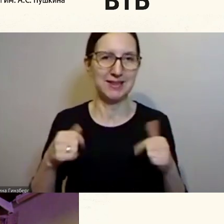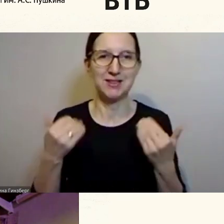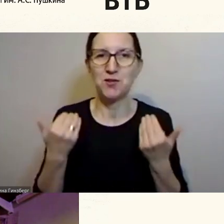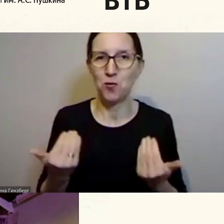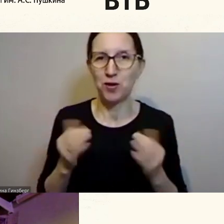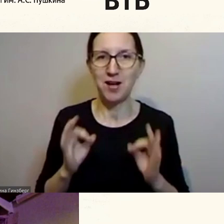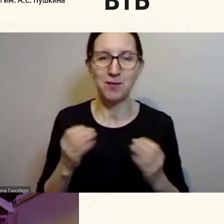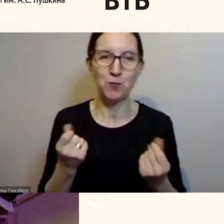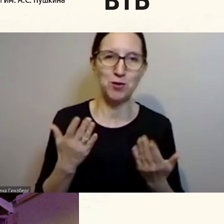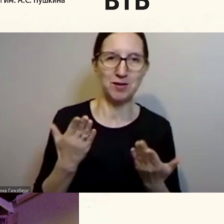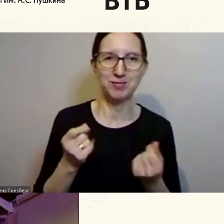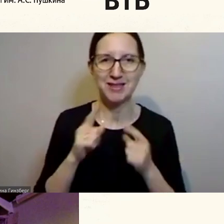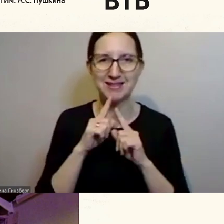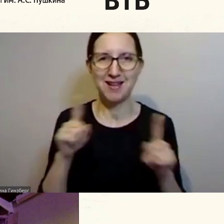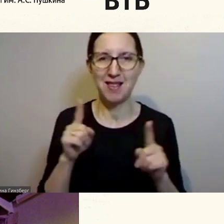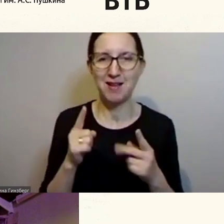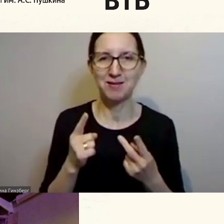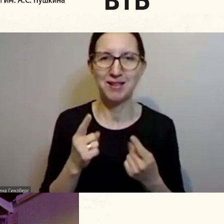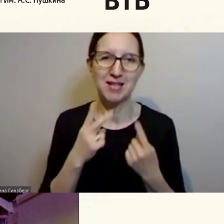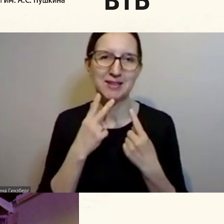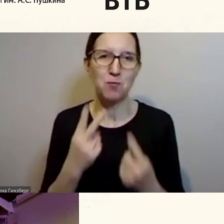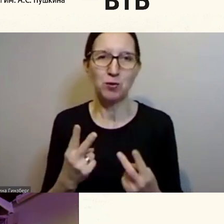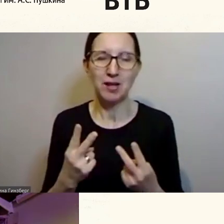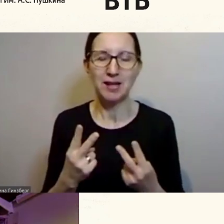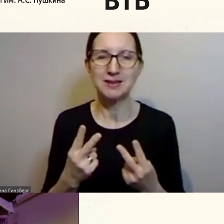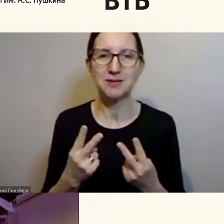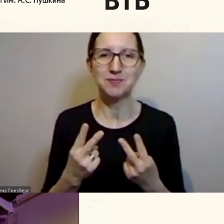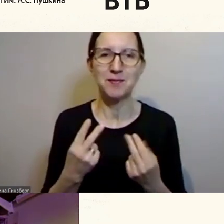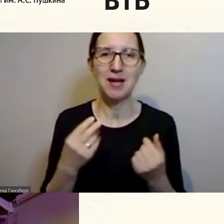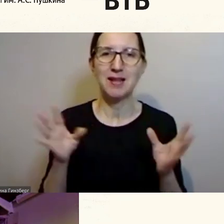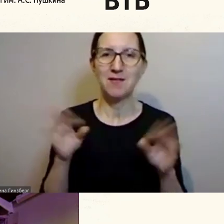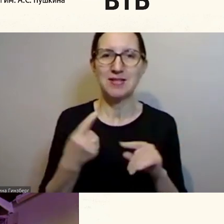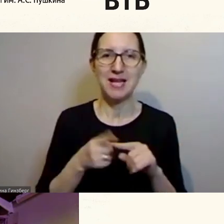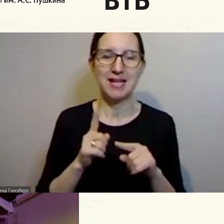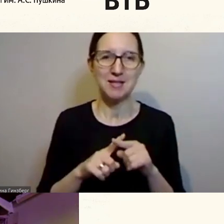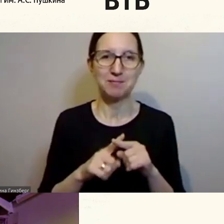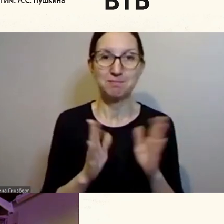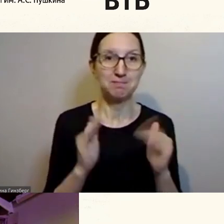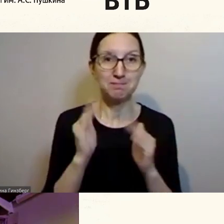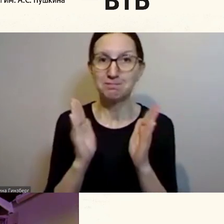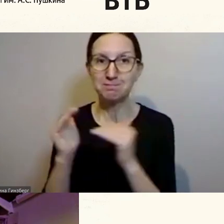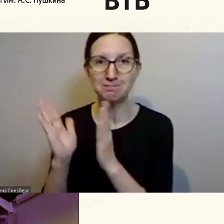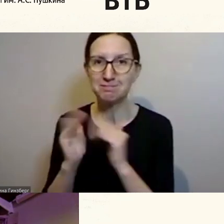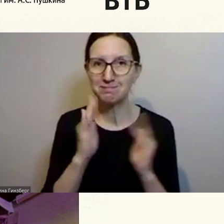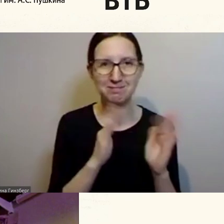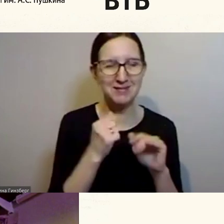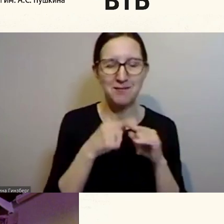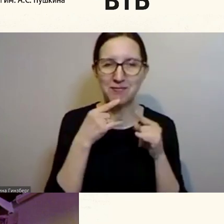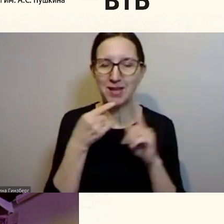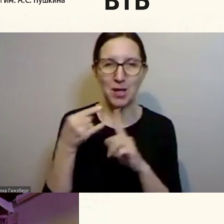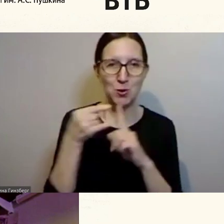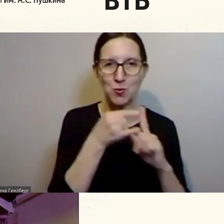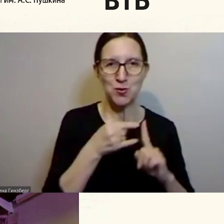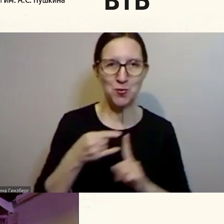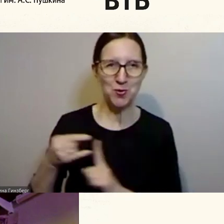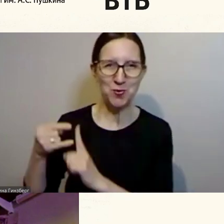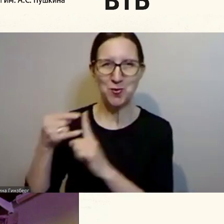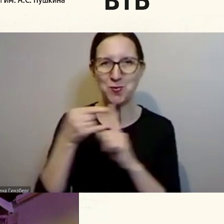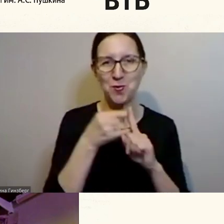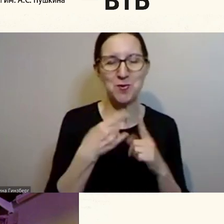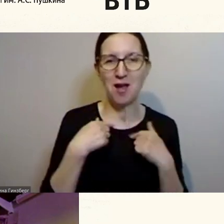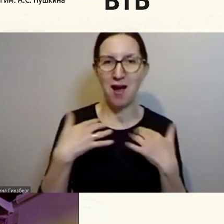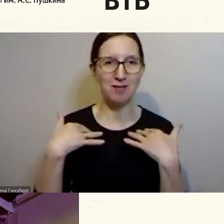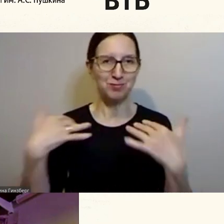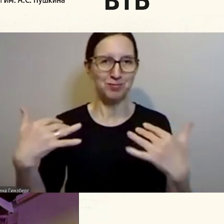and everybody in them, but it feels to me like I'm speaking to an audience, which is really nice. Regarding your